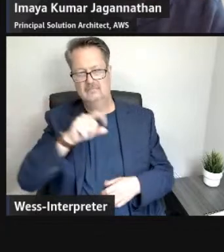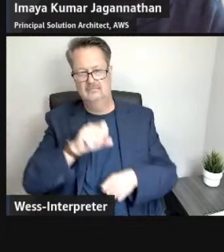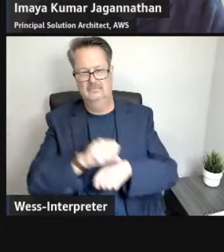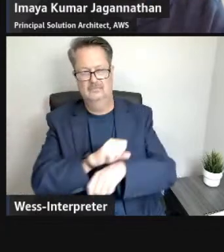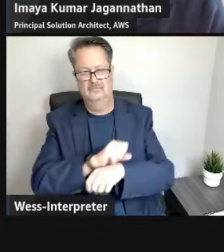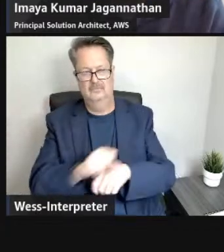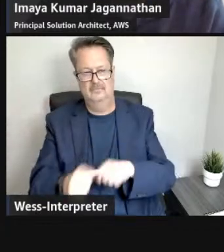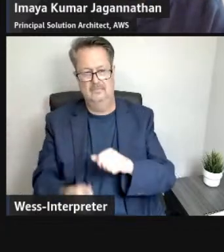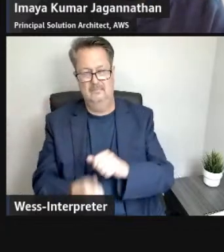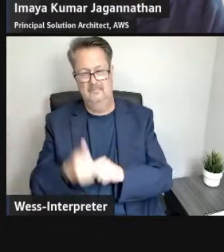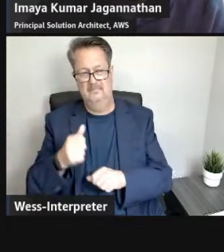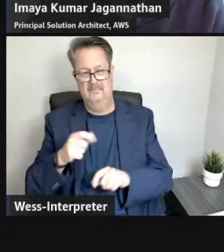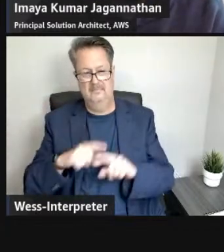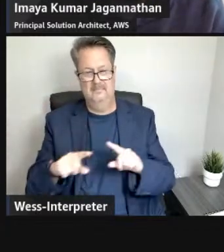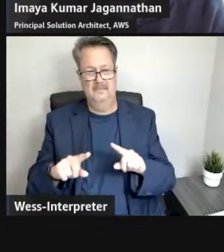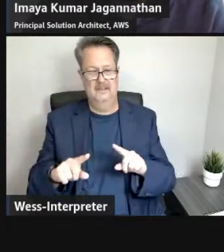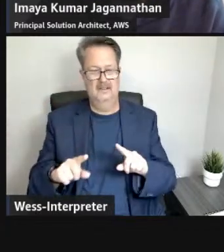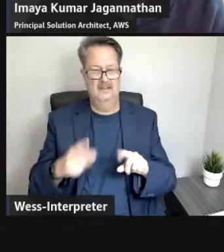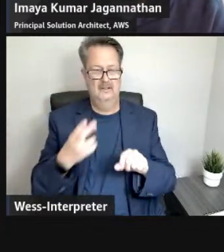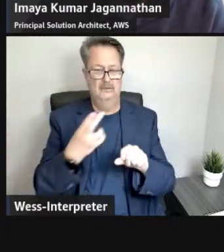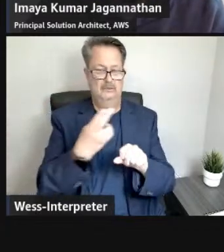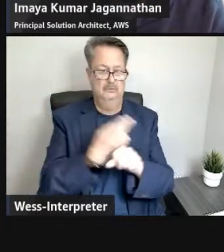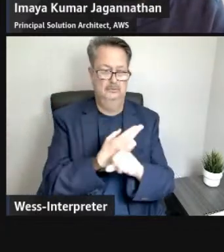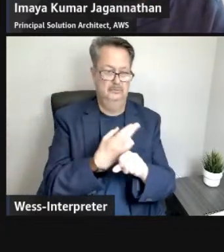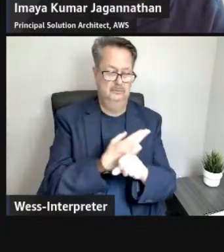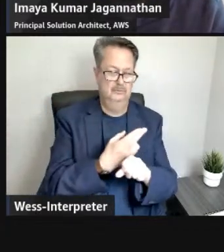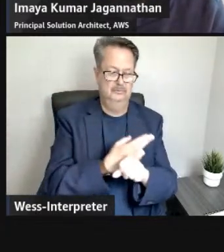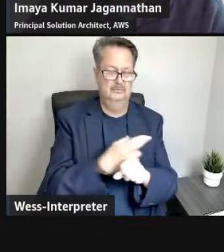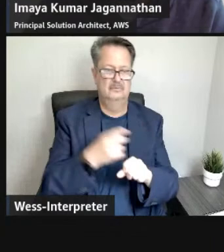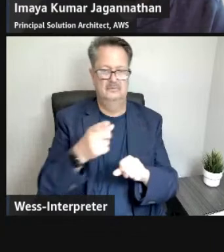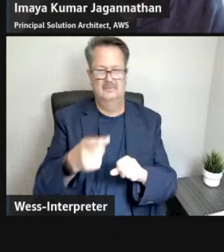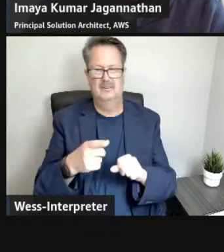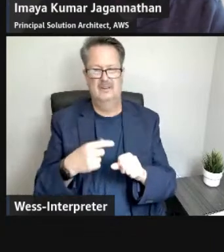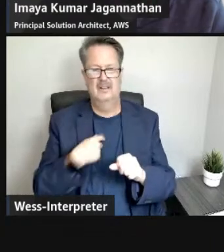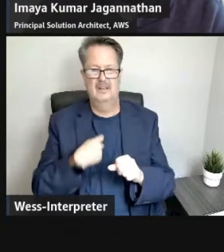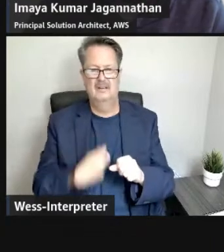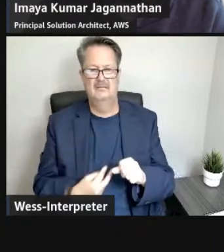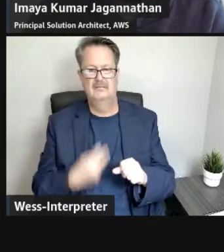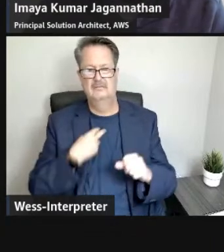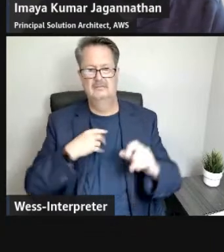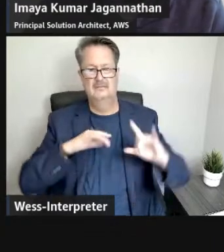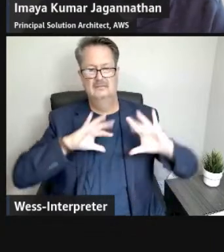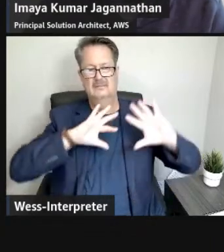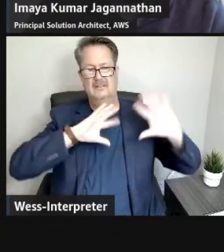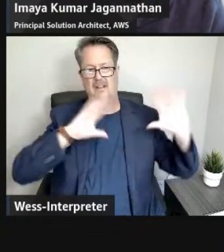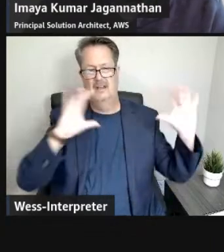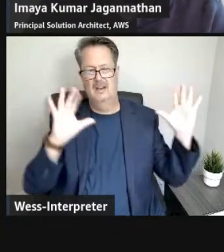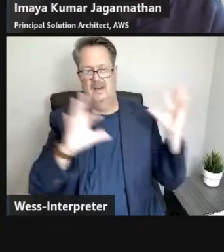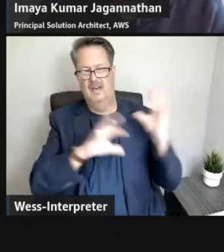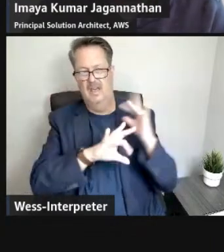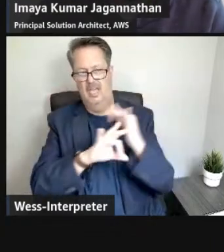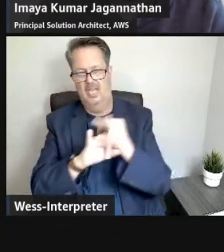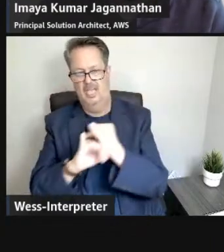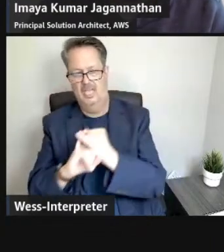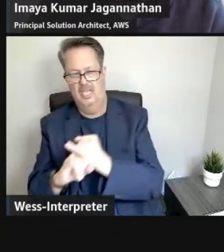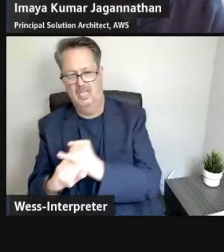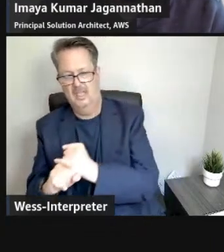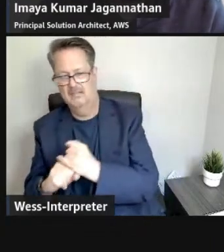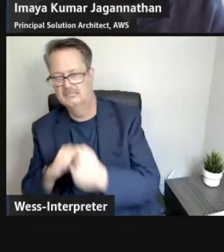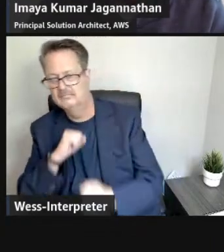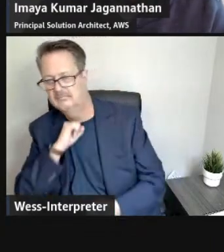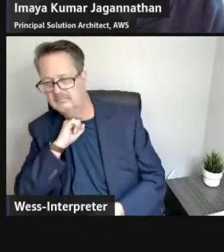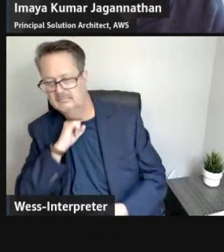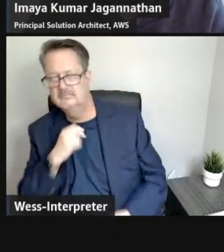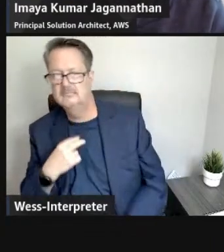to use, that can actually turn into a bottleneck. So you don't want to do all the processing in one location. You want to actually evenly distribute.